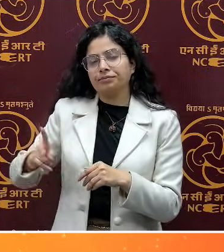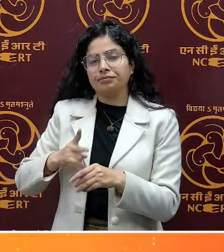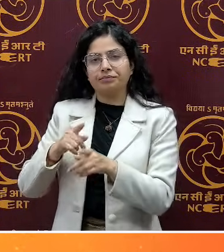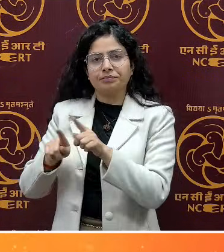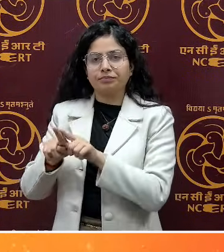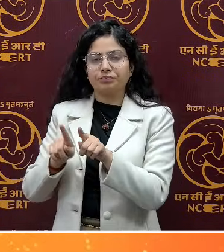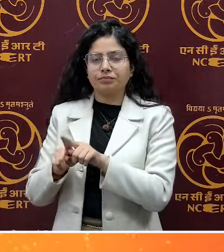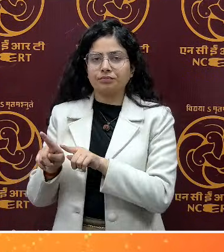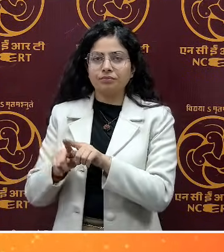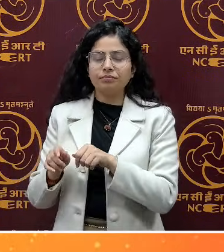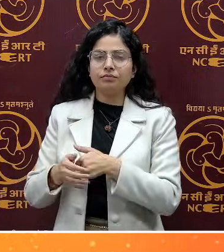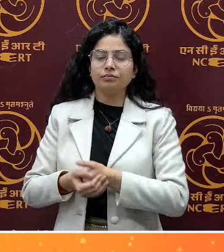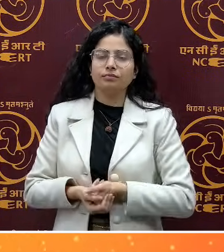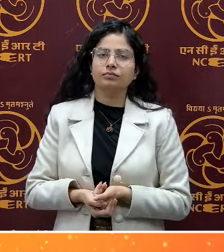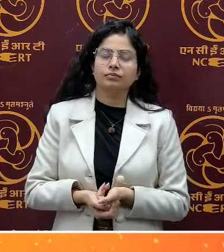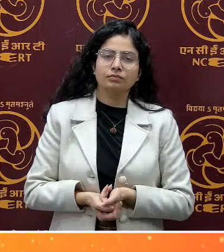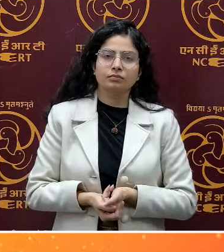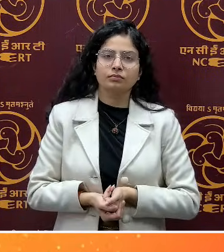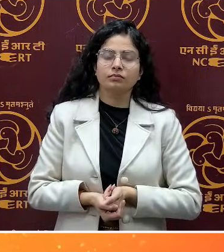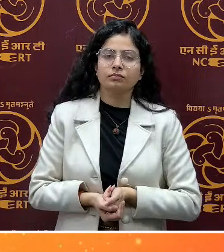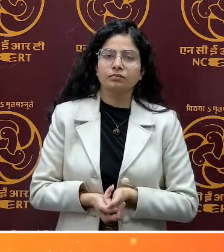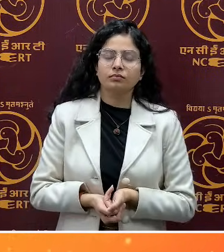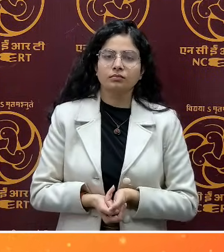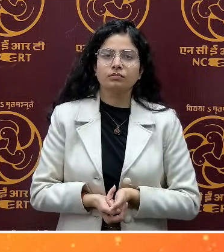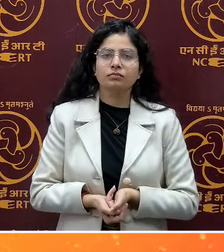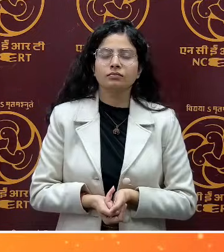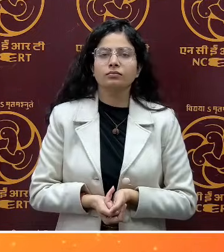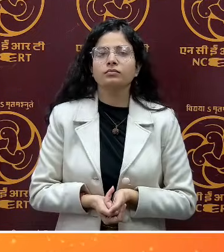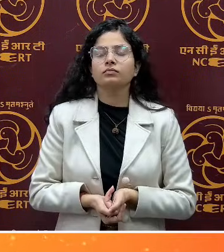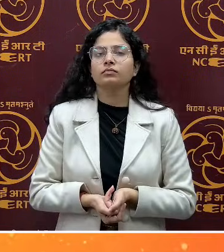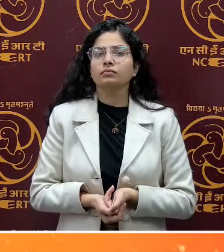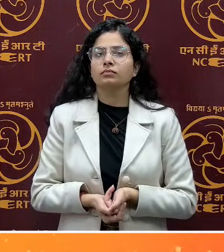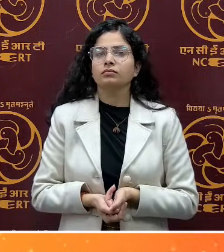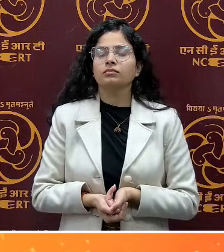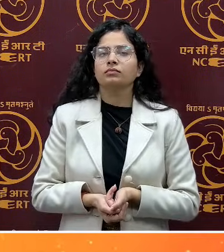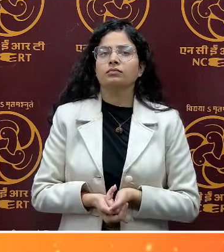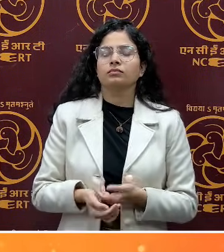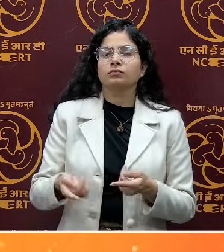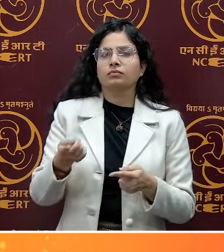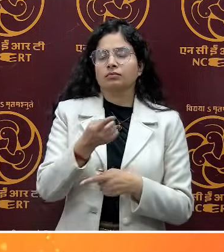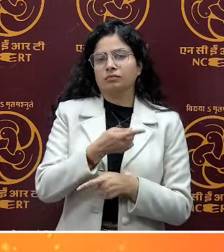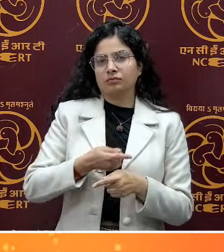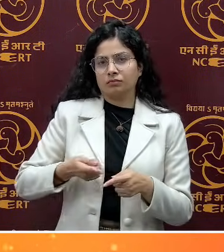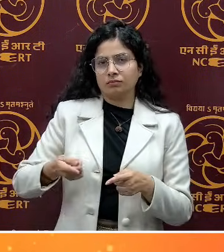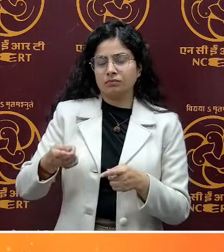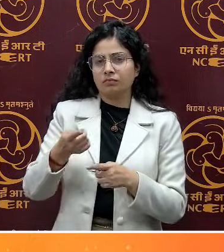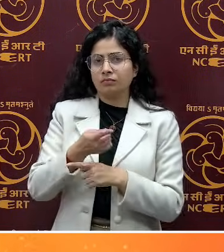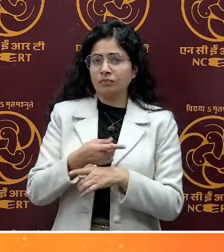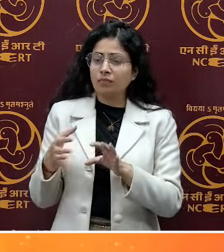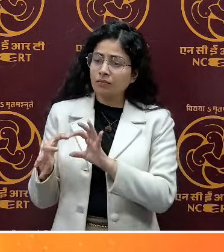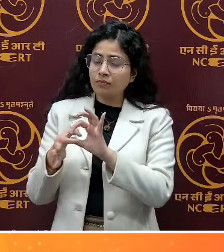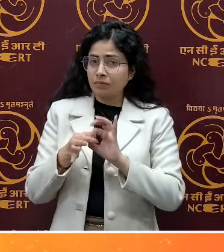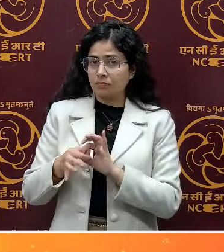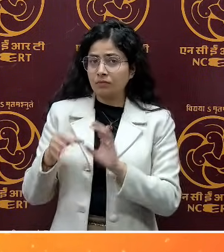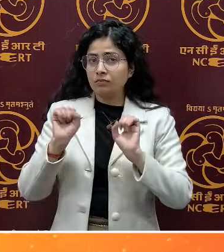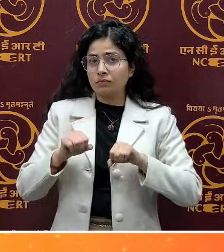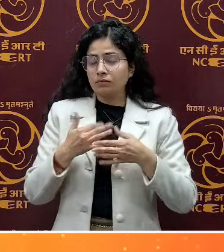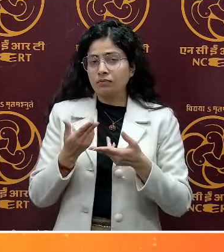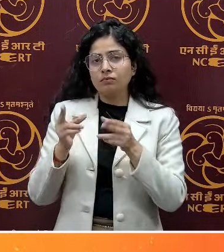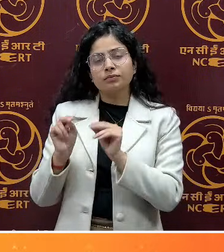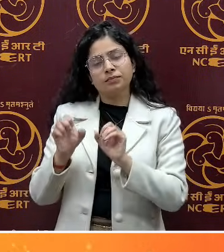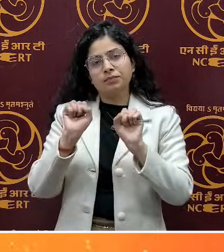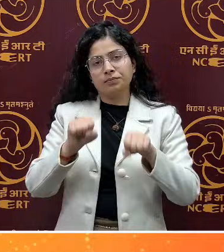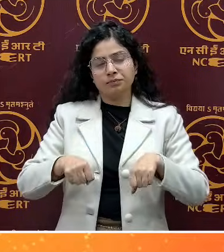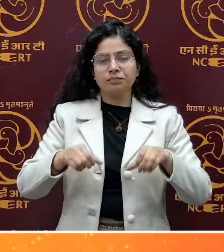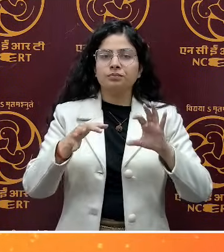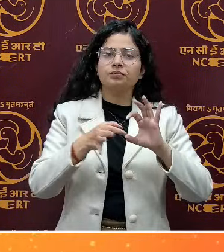oceans, right? So, and as Ma'am, are they each related? They related to each other? yes, they are related